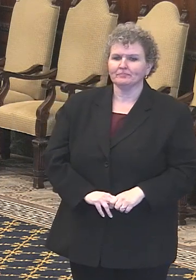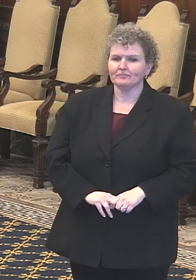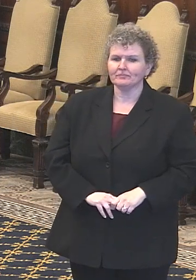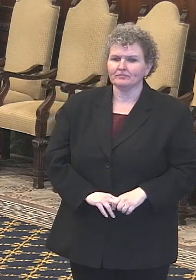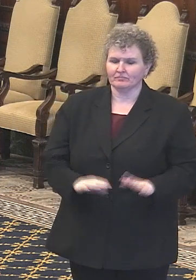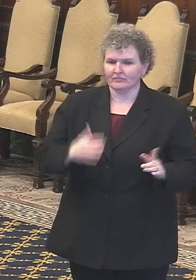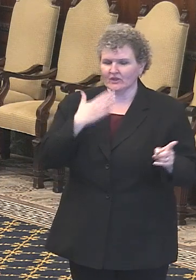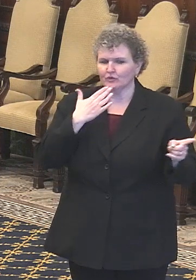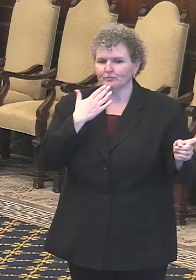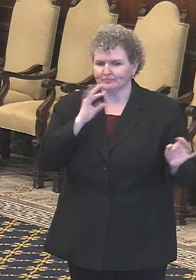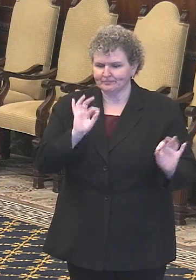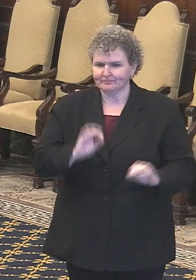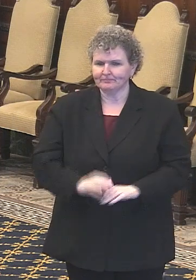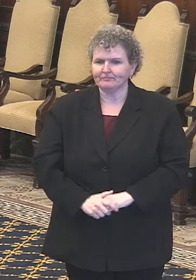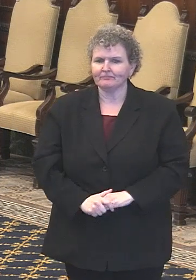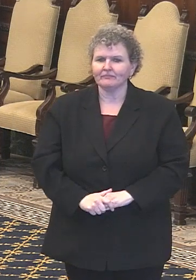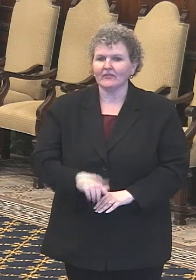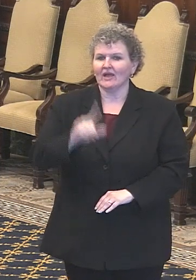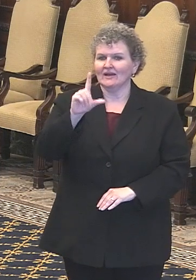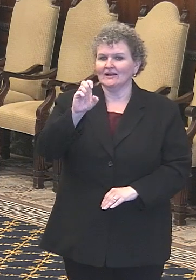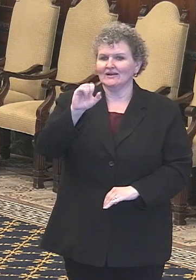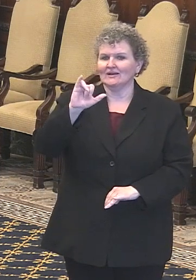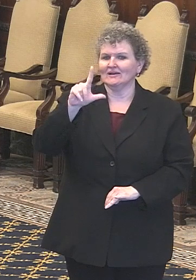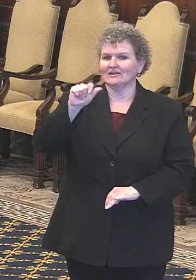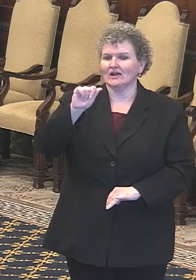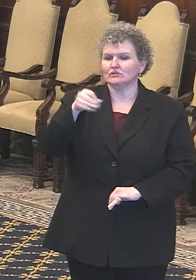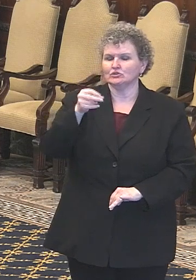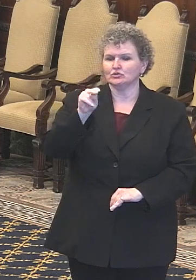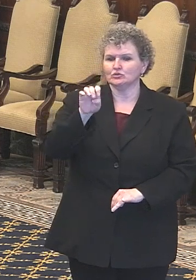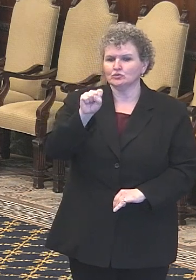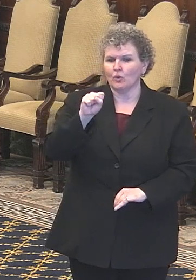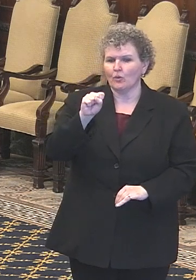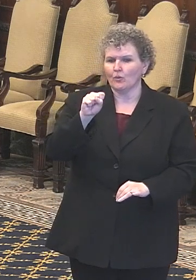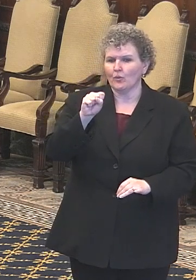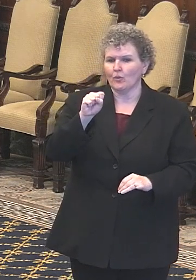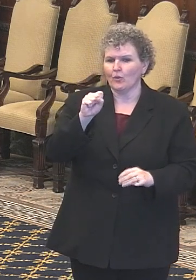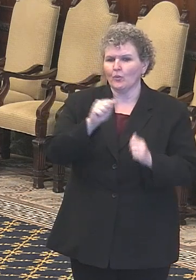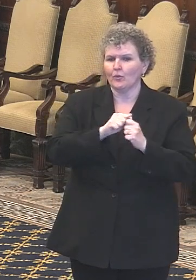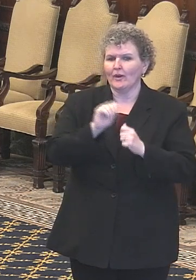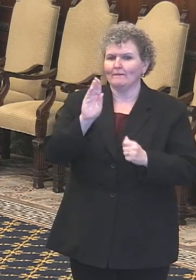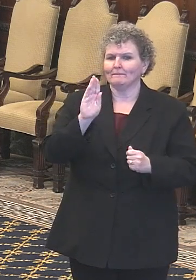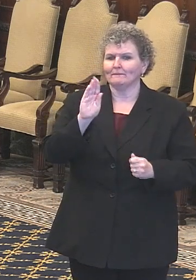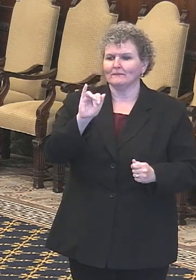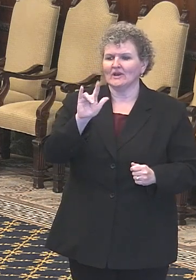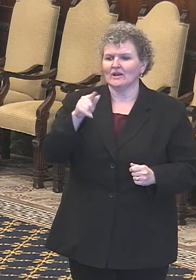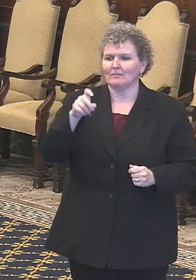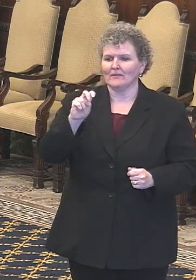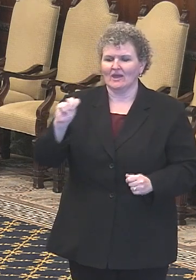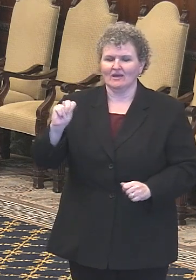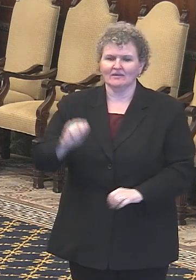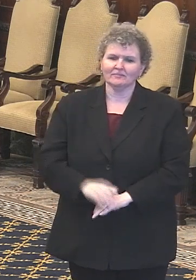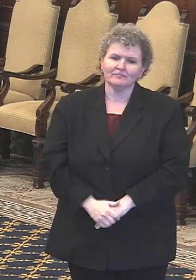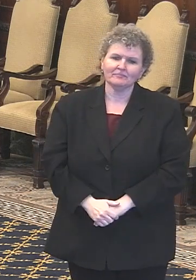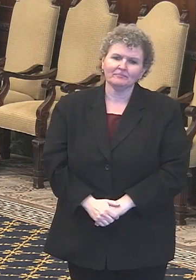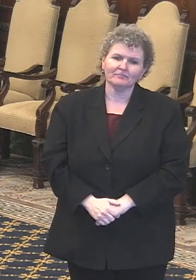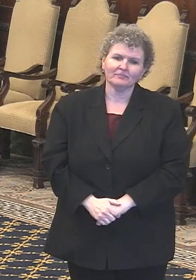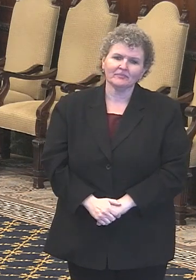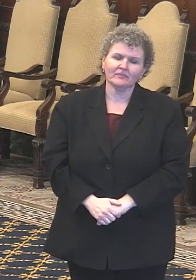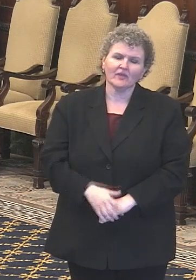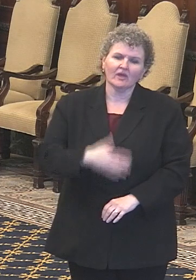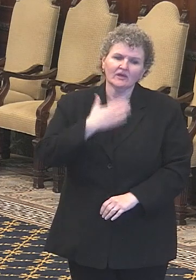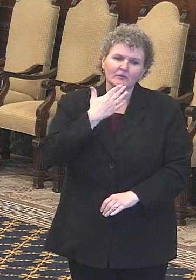that surprised you, if you consider it good news. Just like to get a response to the PICA report. Well, I mean, I